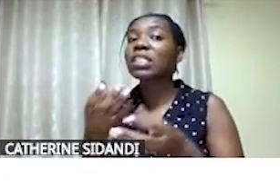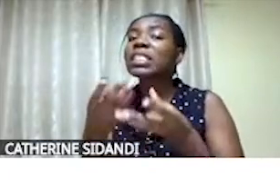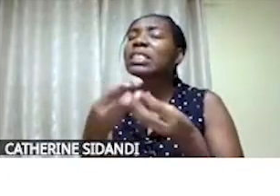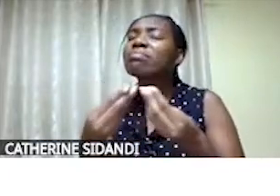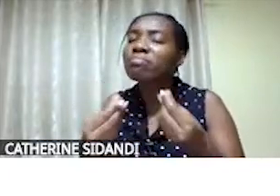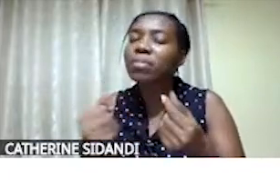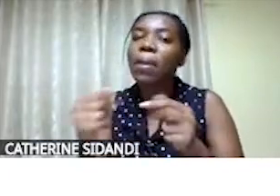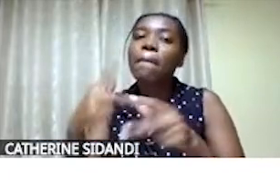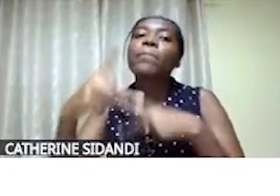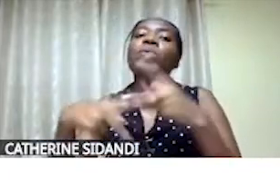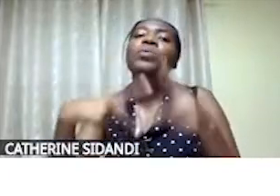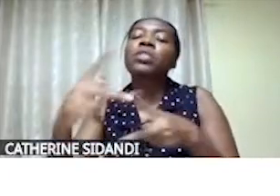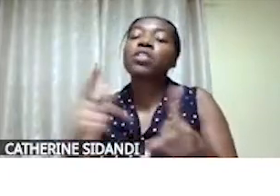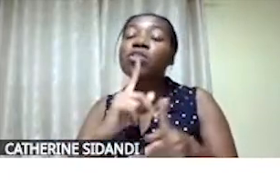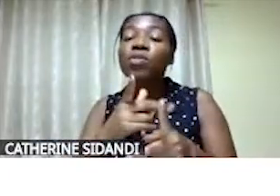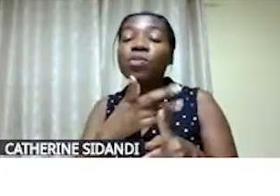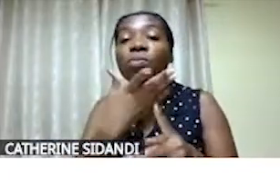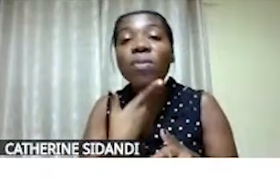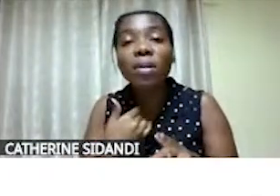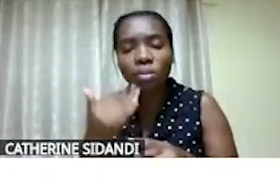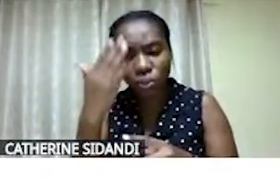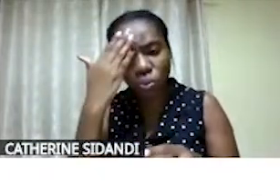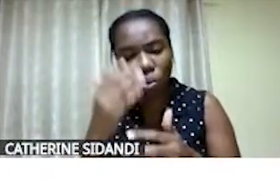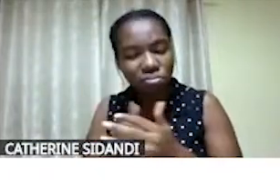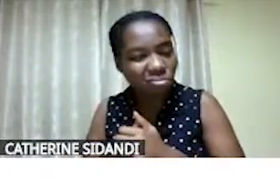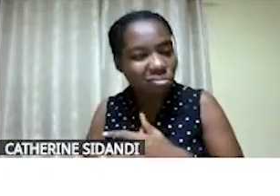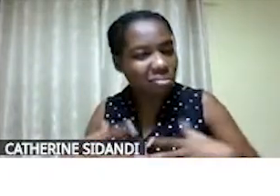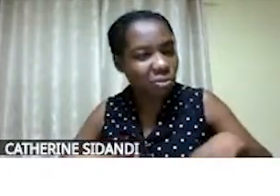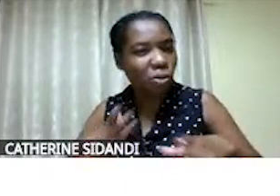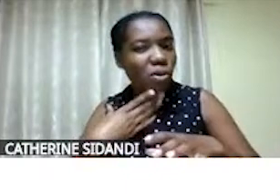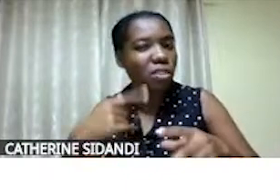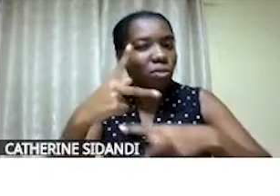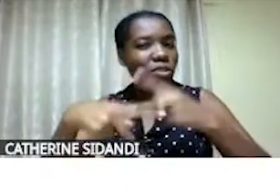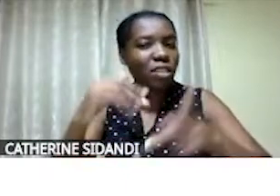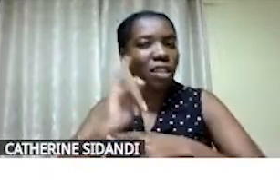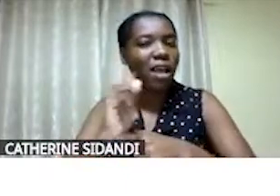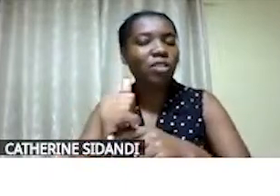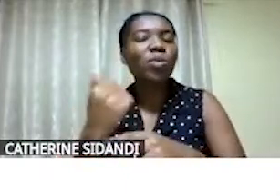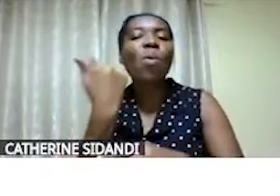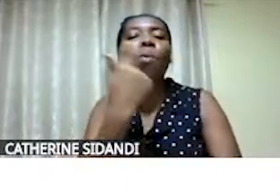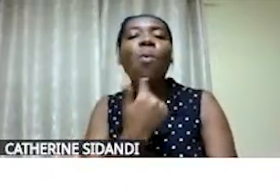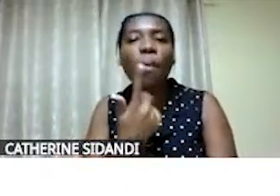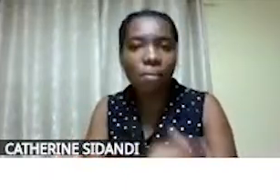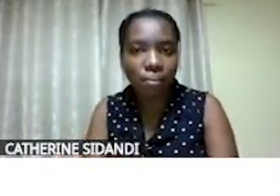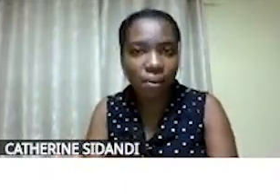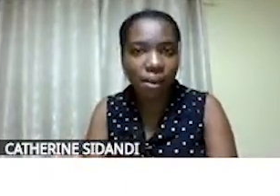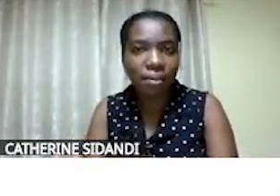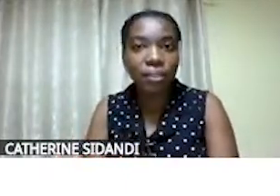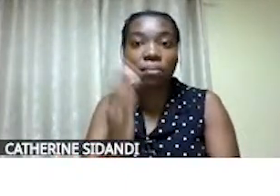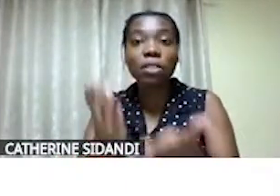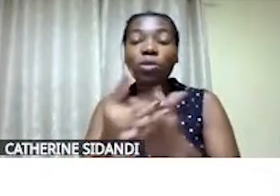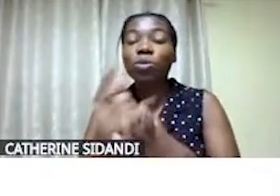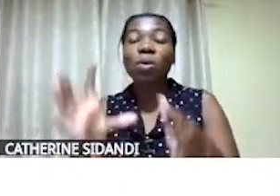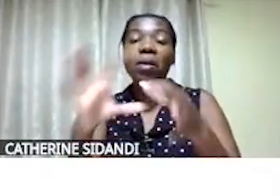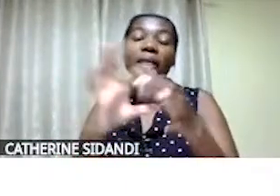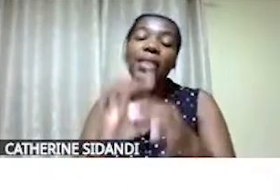these people who need these processes simplified, right? If you are connecting Kenyan talent